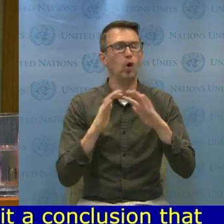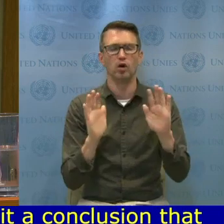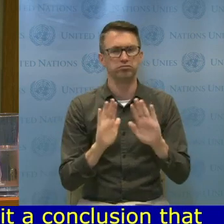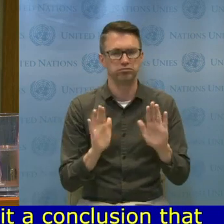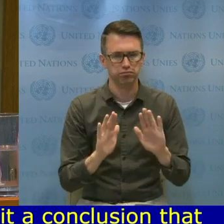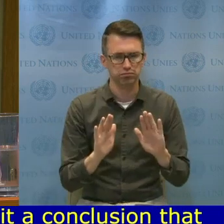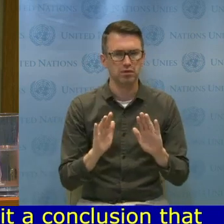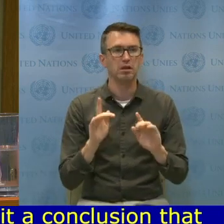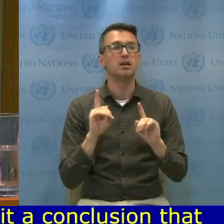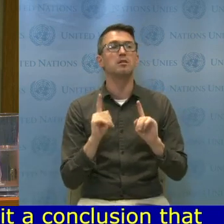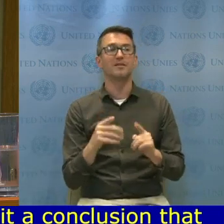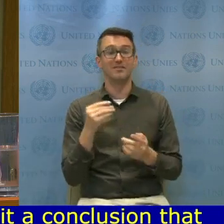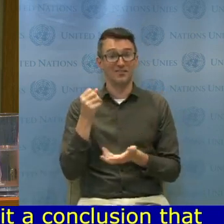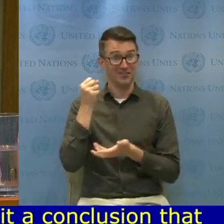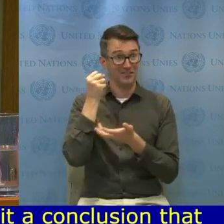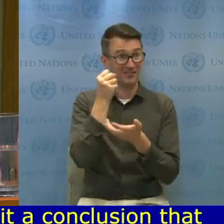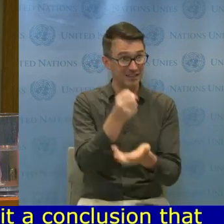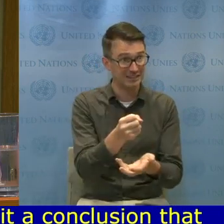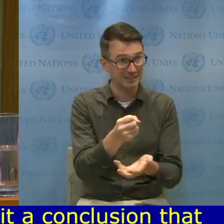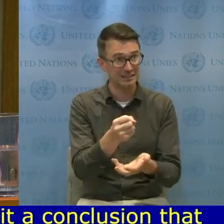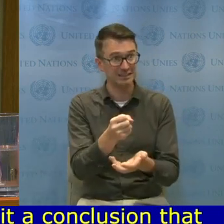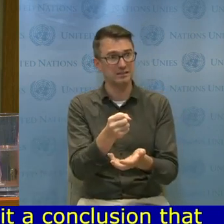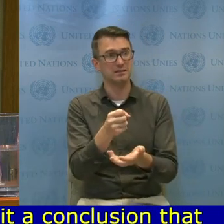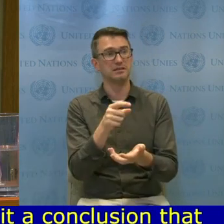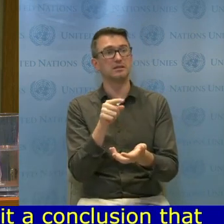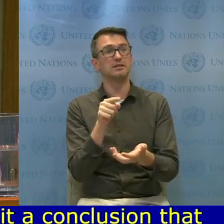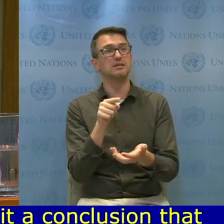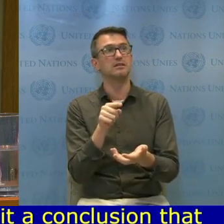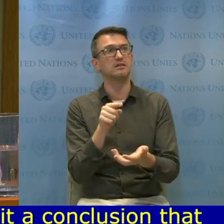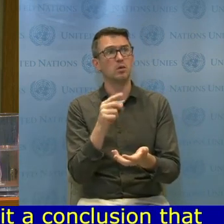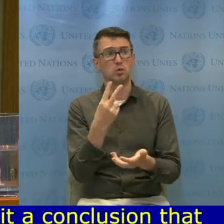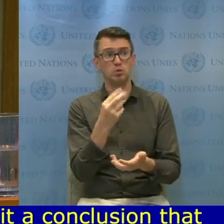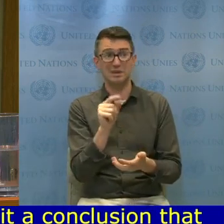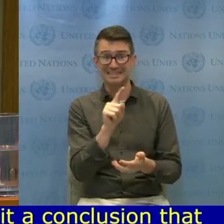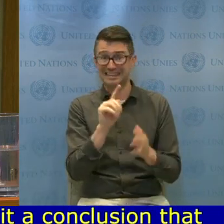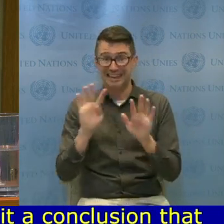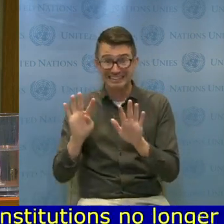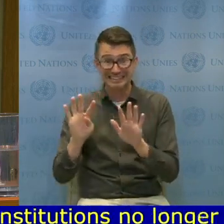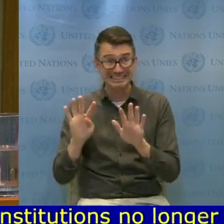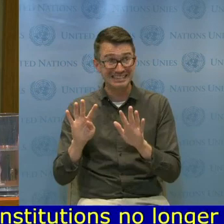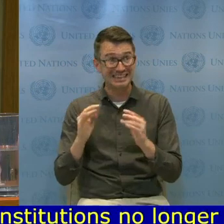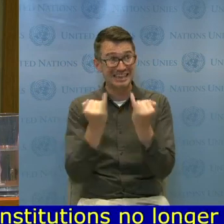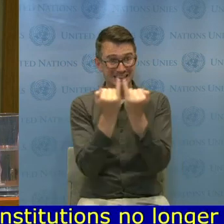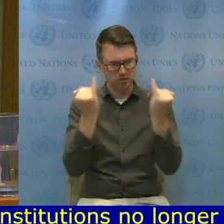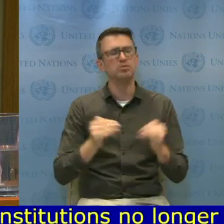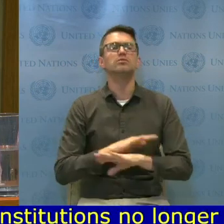in 2019 deserve to be here. Thank you. Thank you very much.